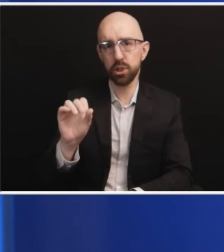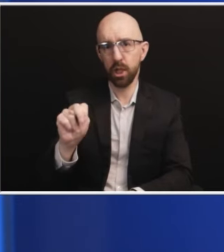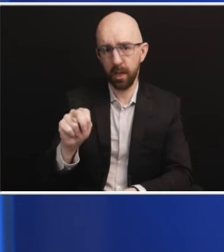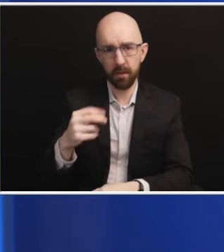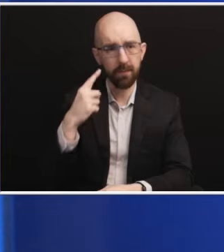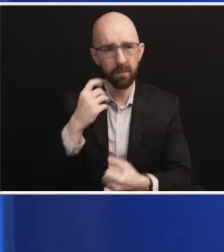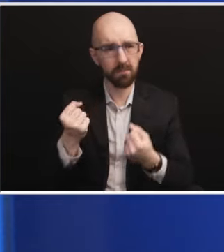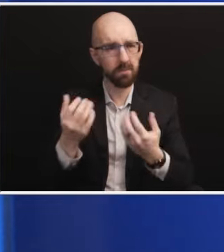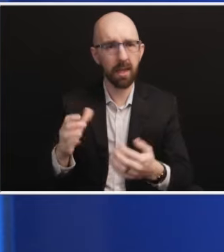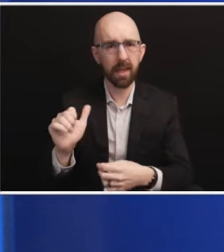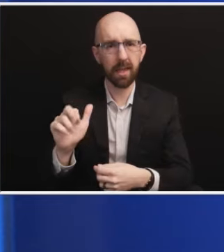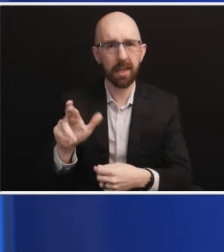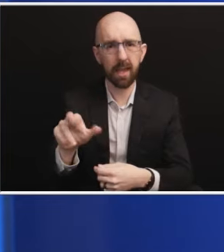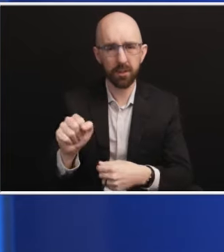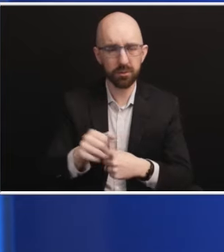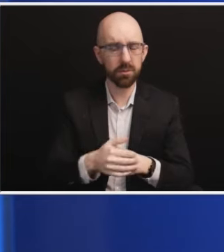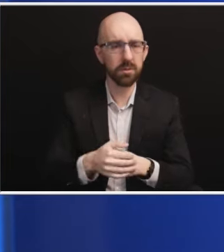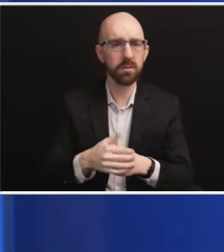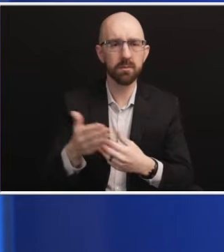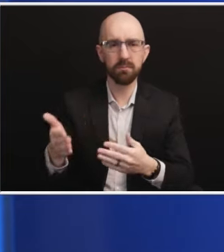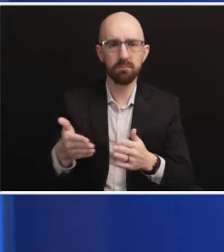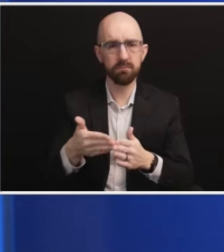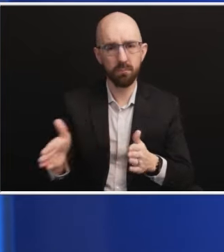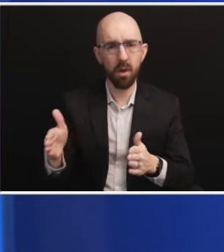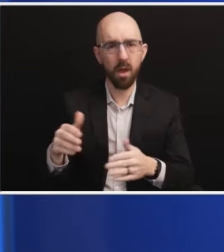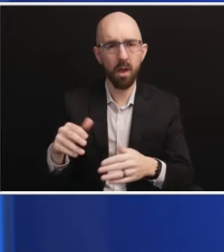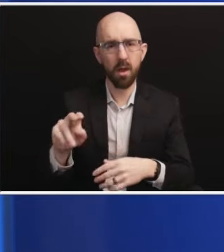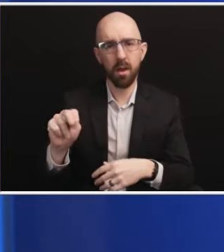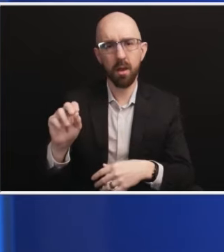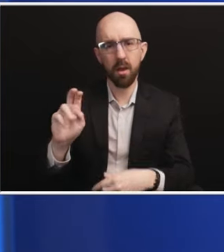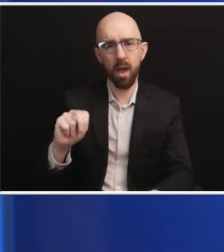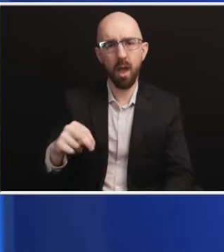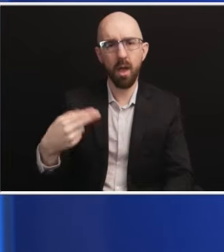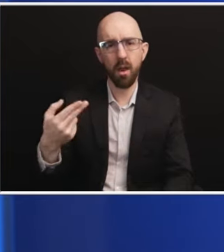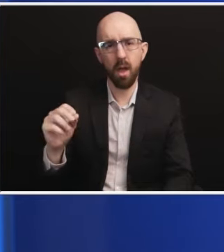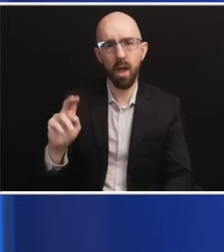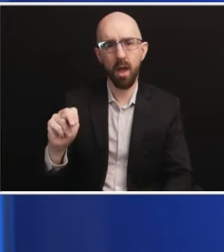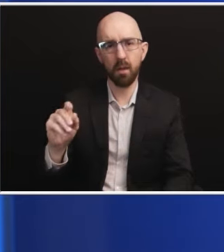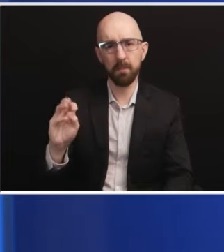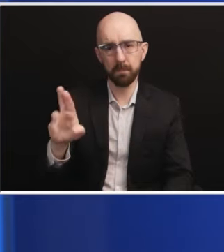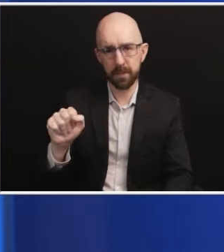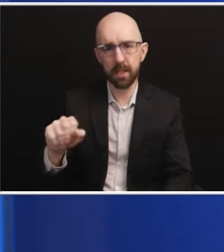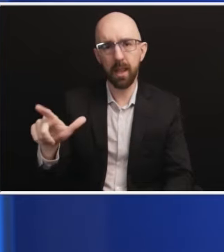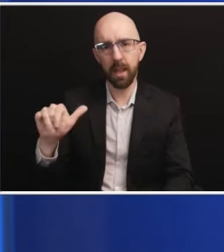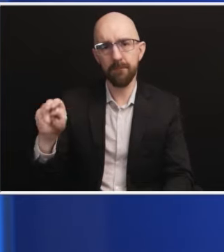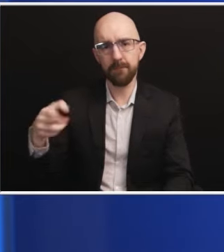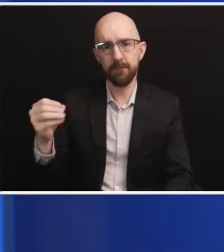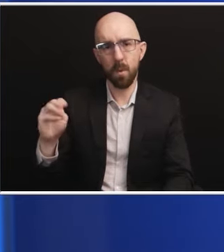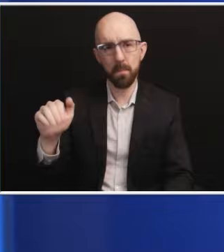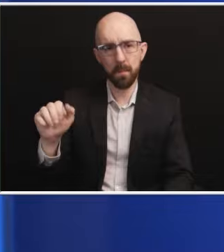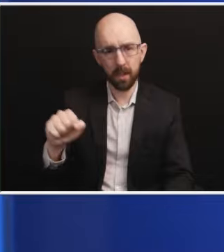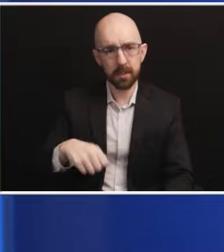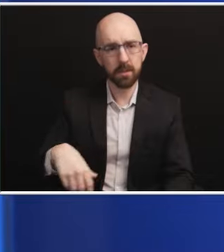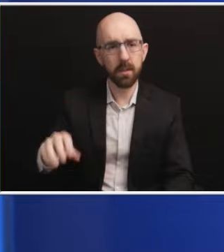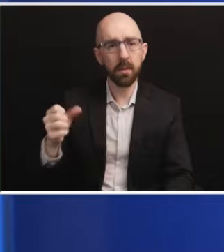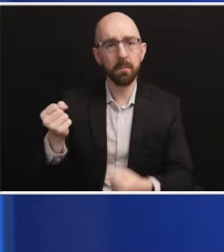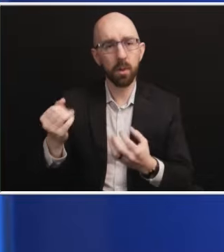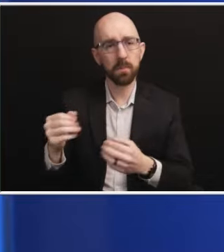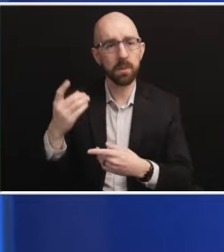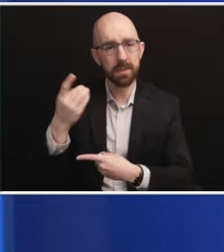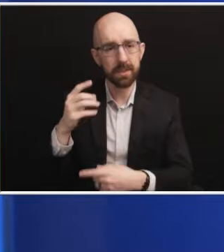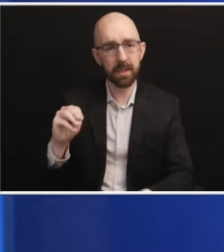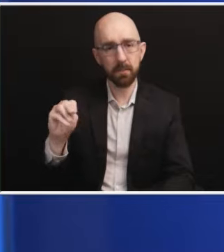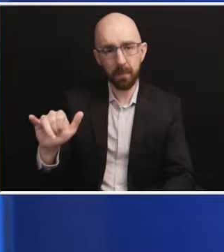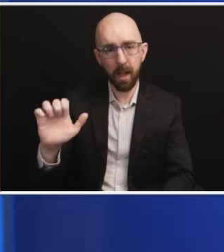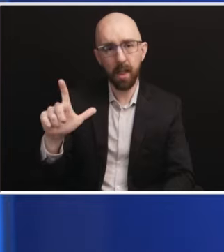a broad array of non-Hodgkin's lymphomas, a disease multiple myeloma, and acute leukemias.